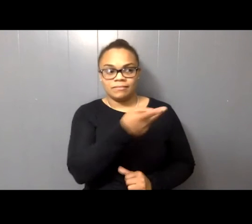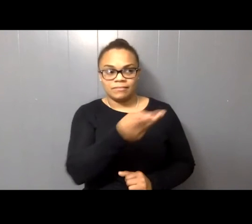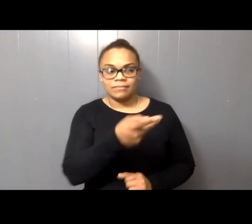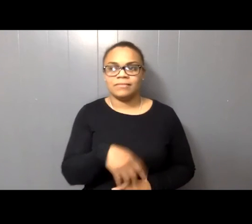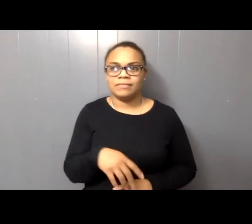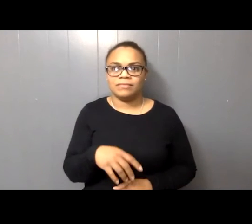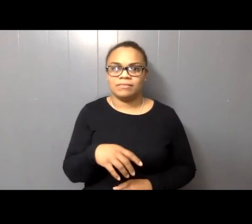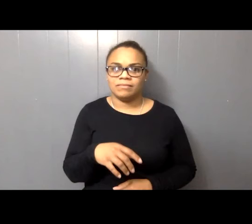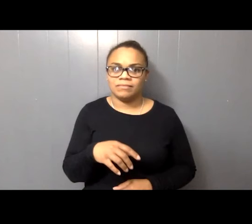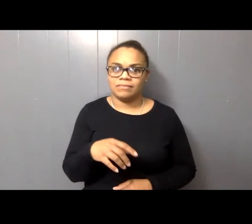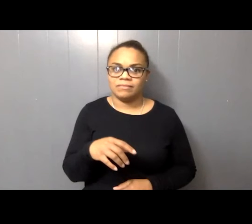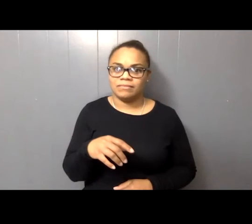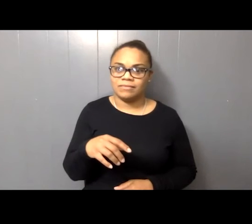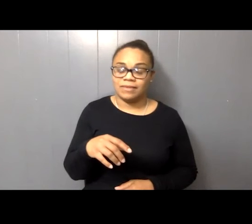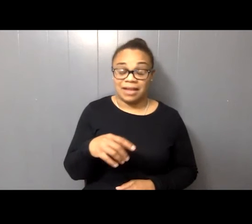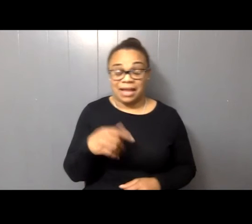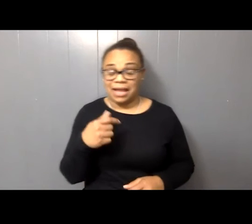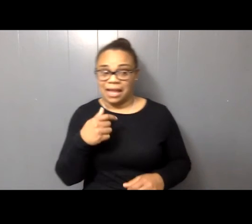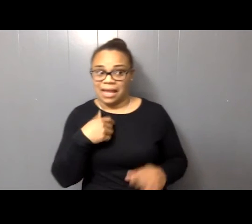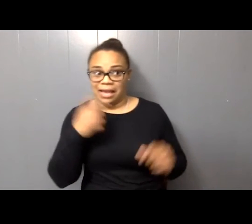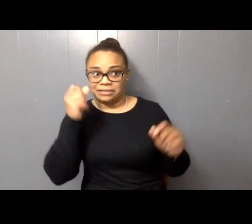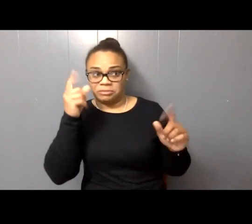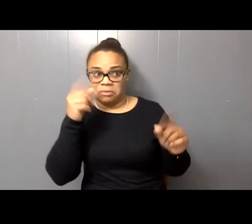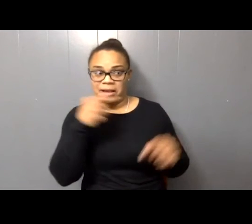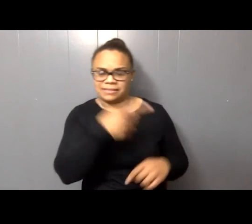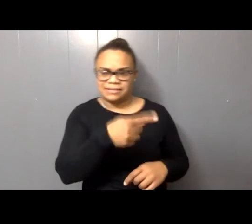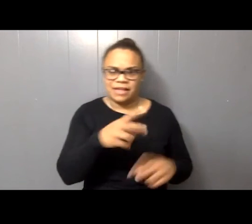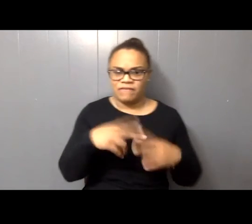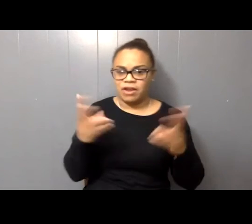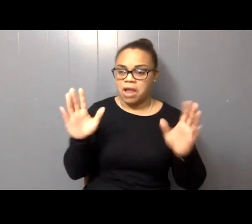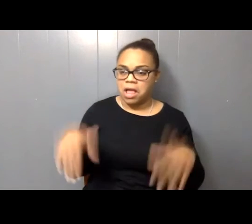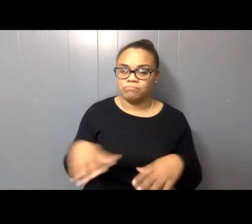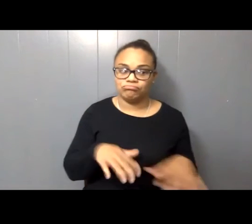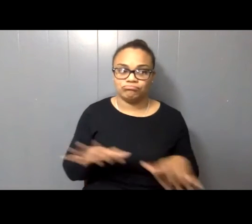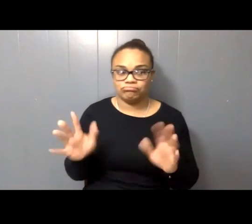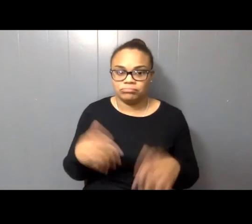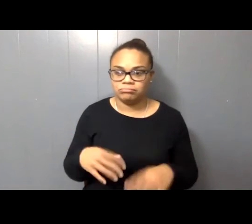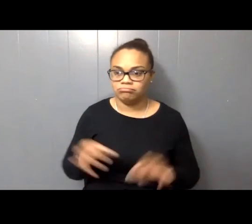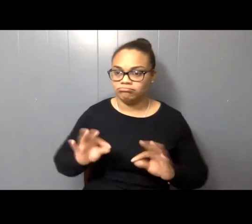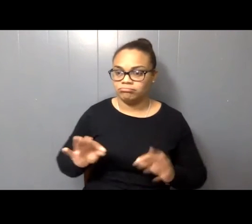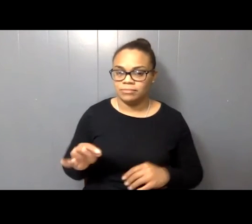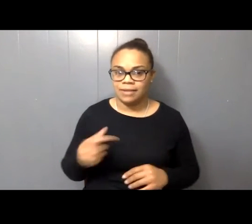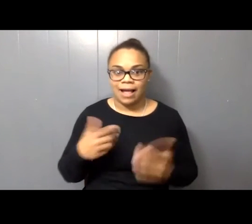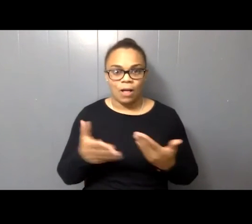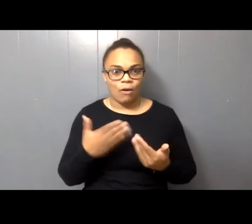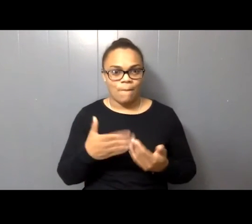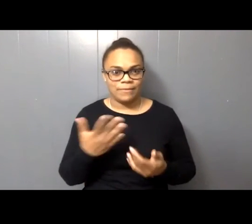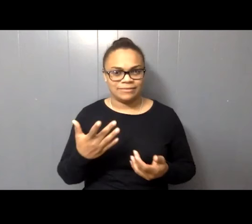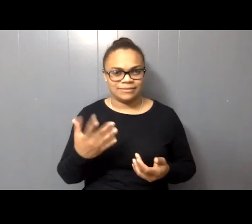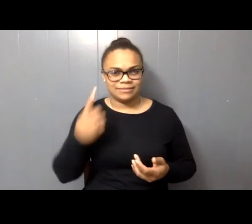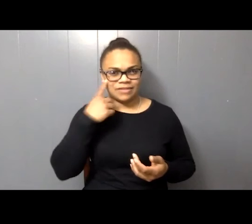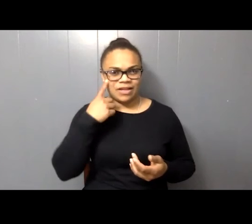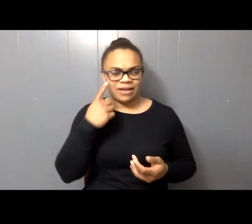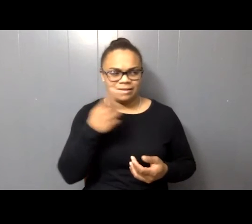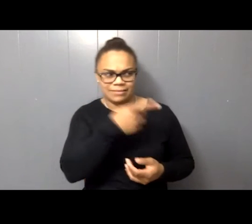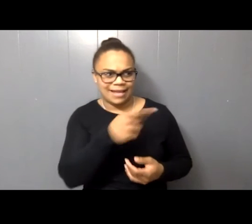like surprisingly nonchalant about it. Like they almost, I almost felt like they didn't even realize that I said it was a